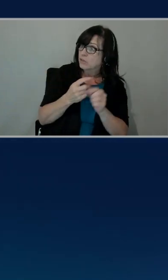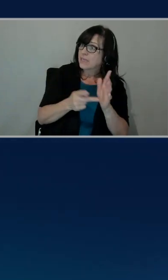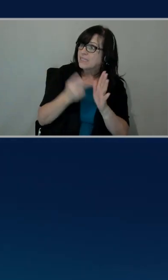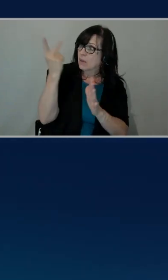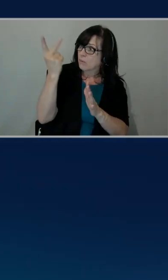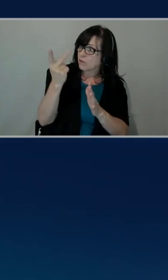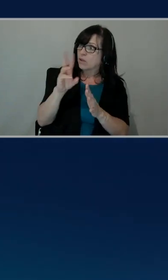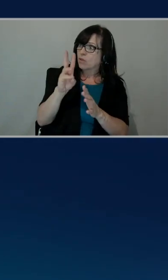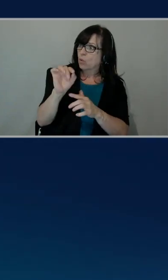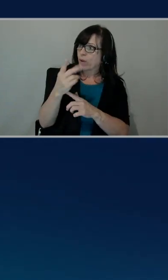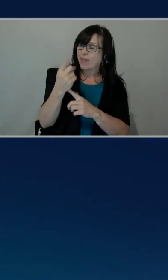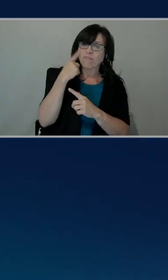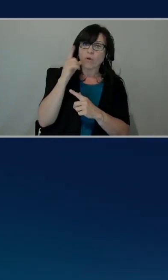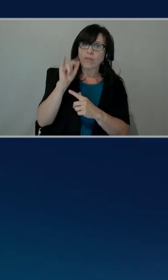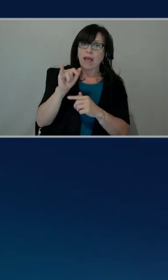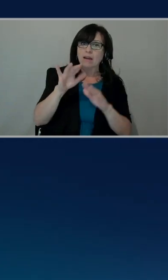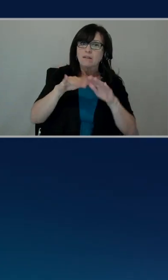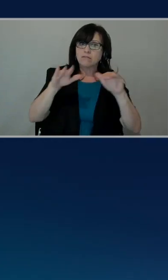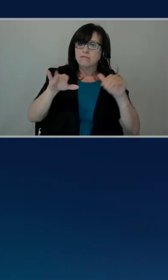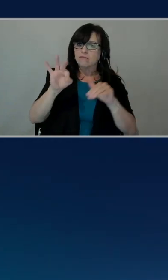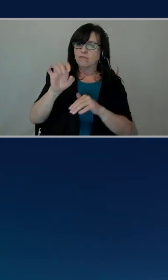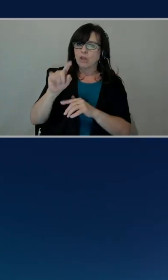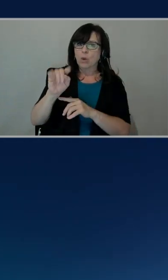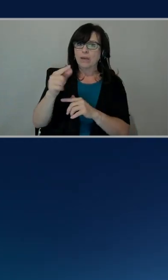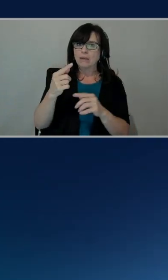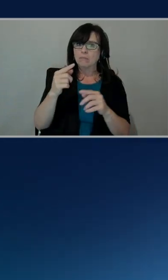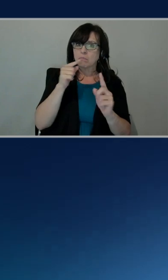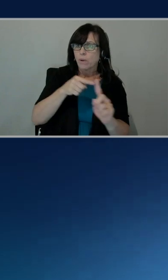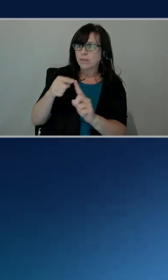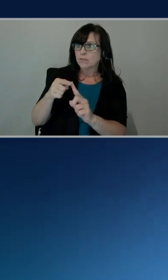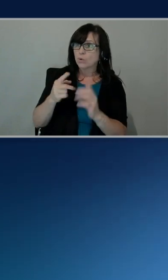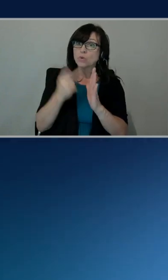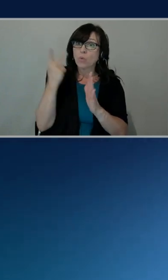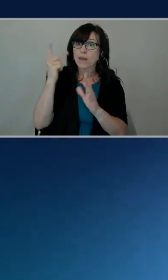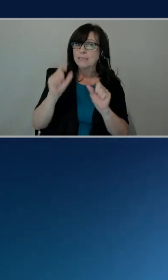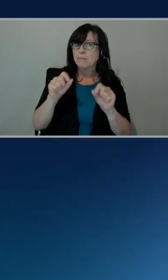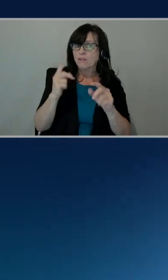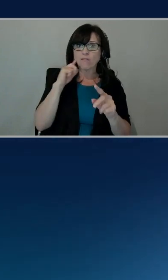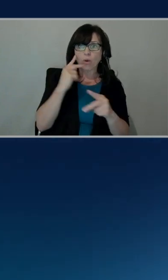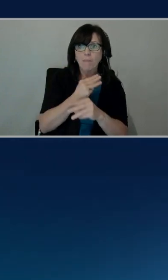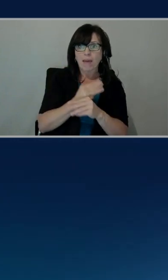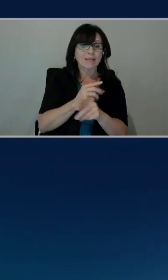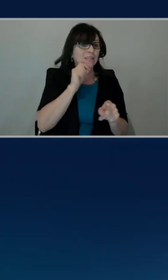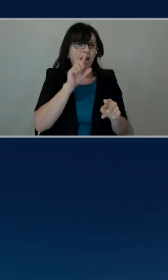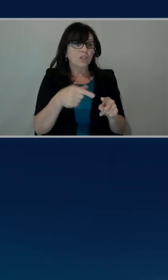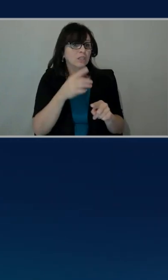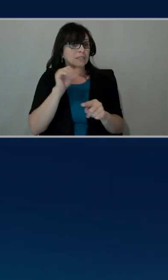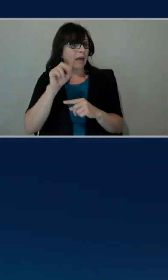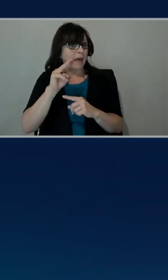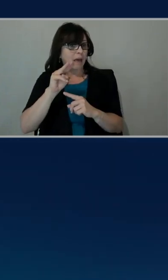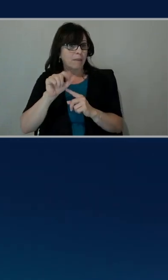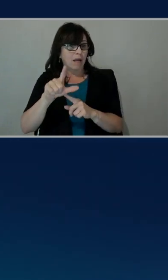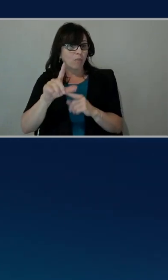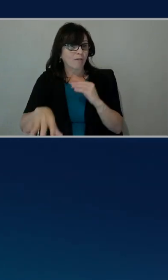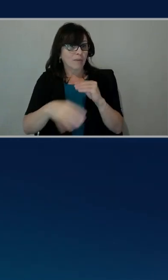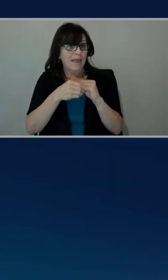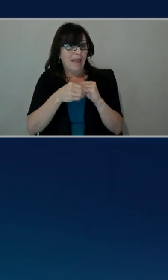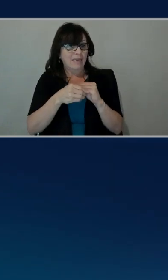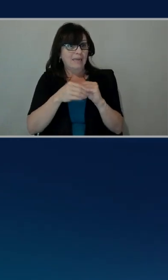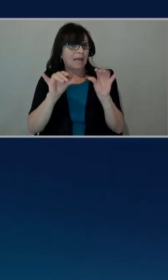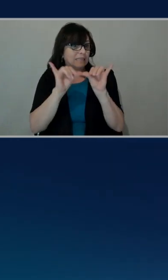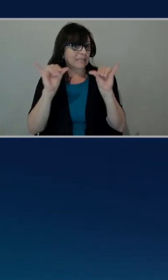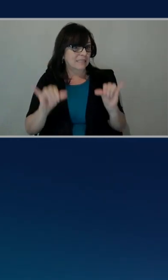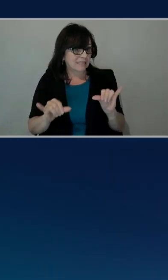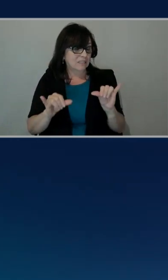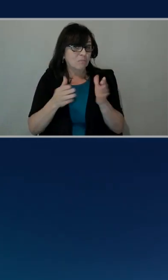point unit, so twice the amount of math operations. And it's not just ML. We have been adding throughout as a system overall.